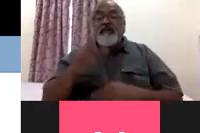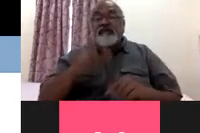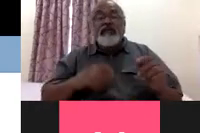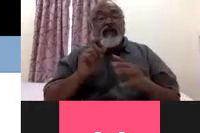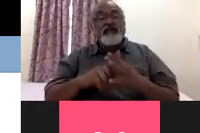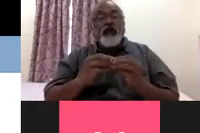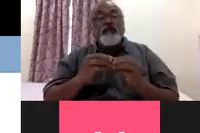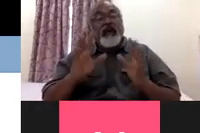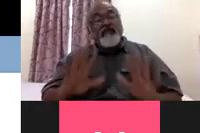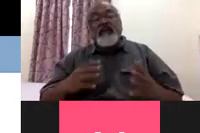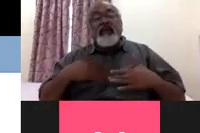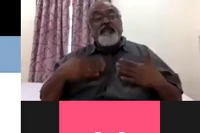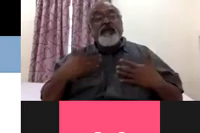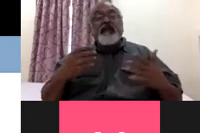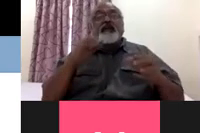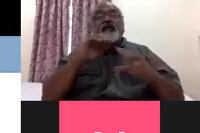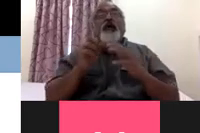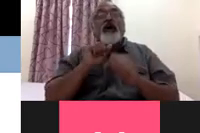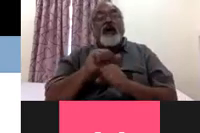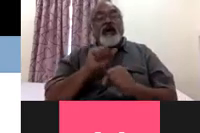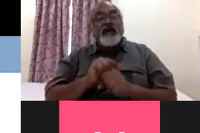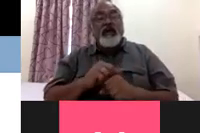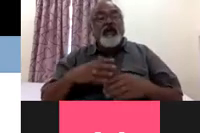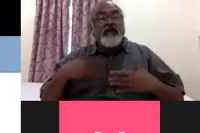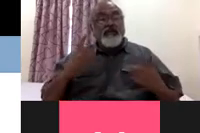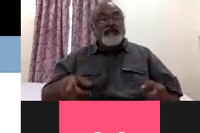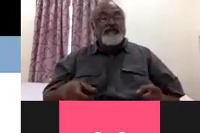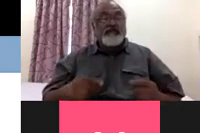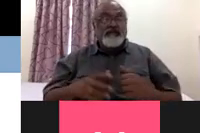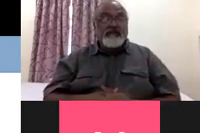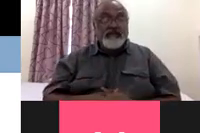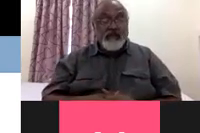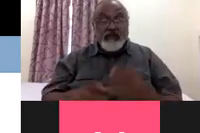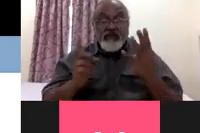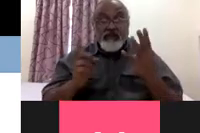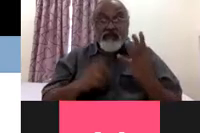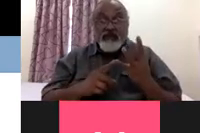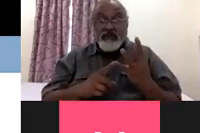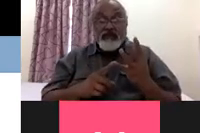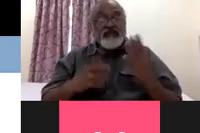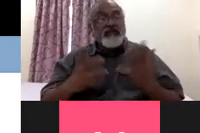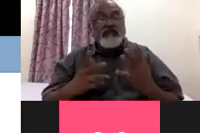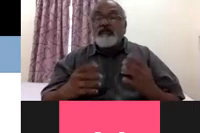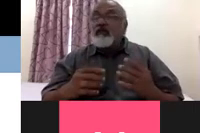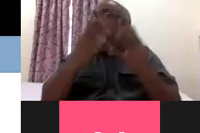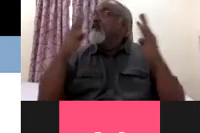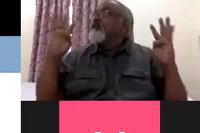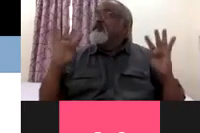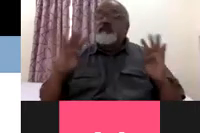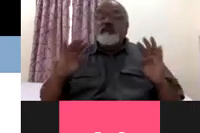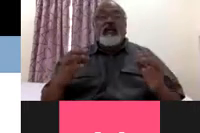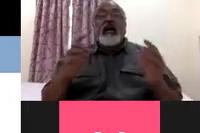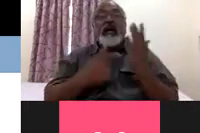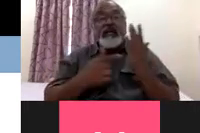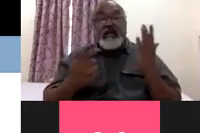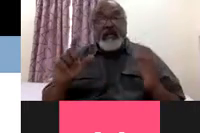And then confirm to access norms hai, physical disability, physical environment ke, or information technology norms